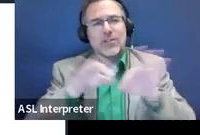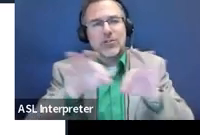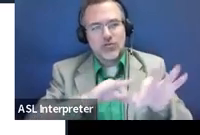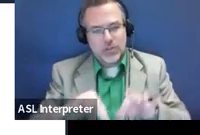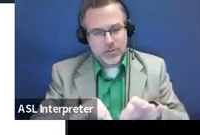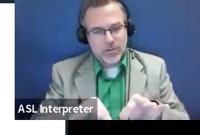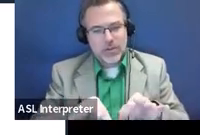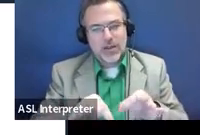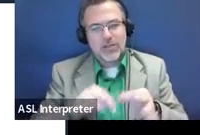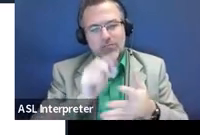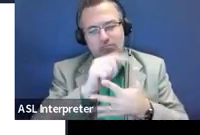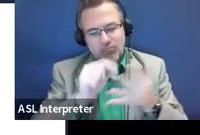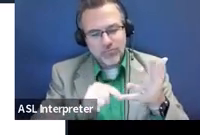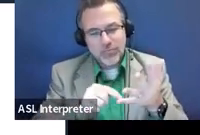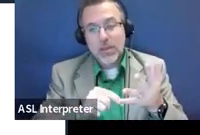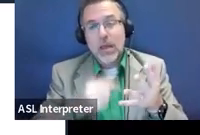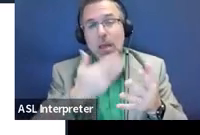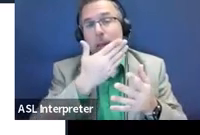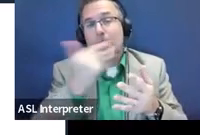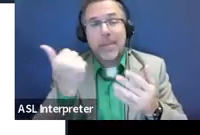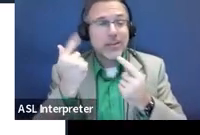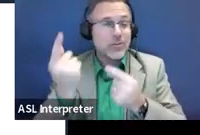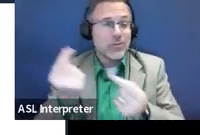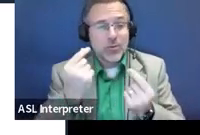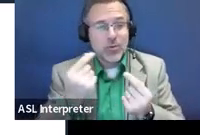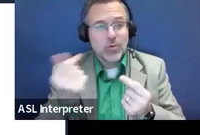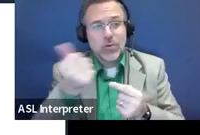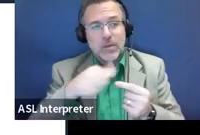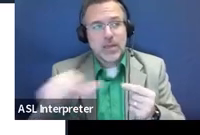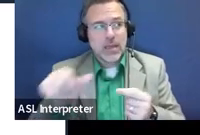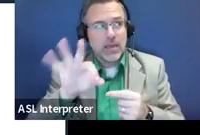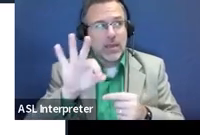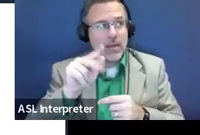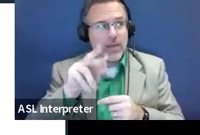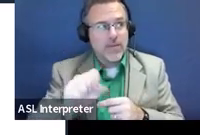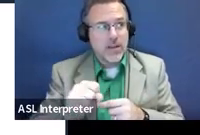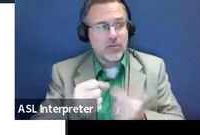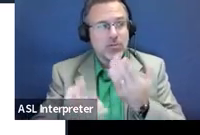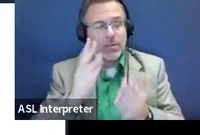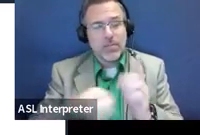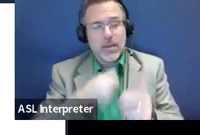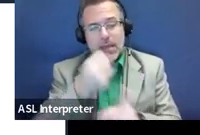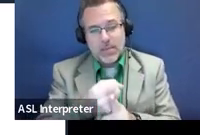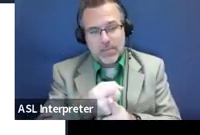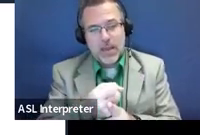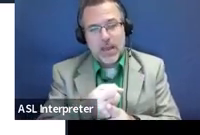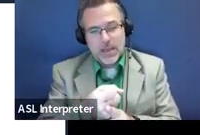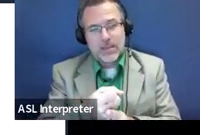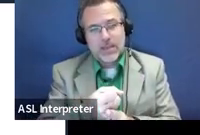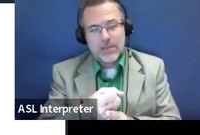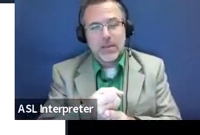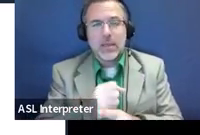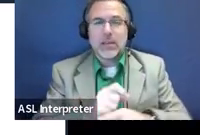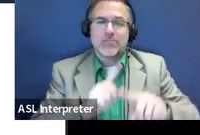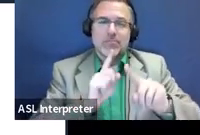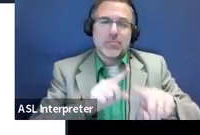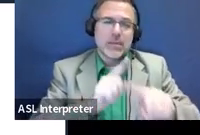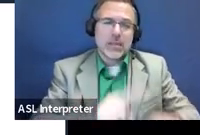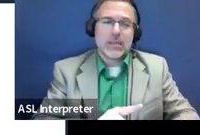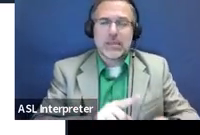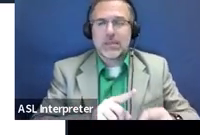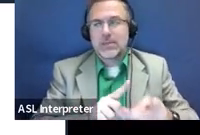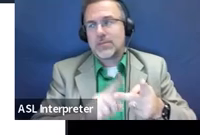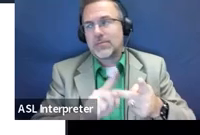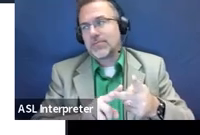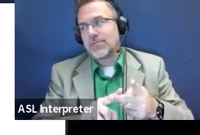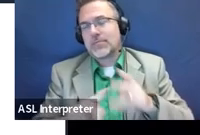And then best practice are those any other factors that might impact them, you know, attendance, behavior,